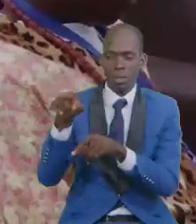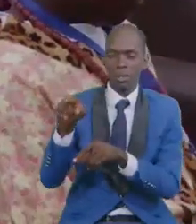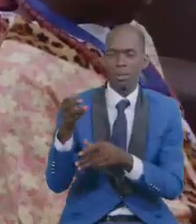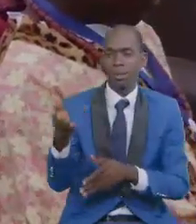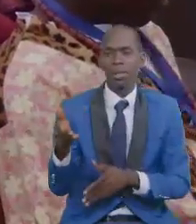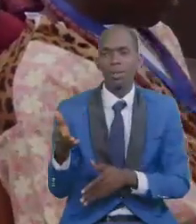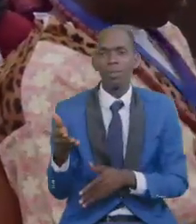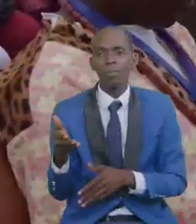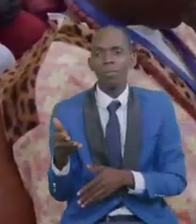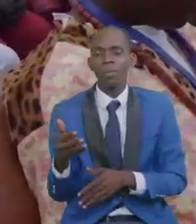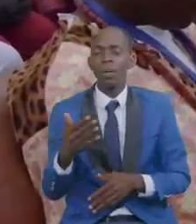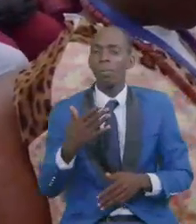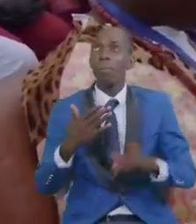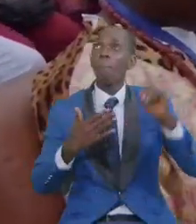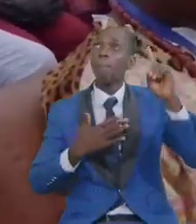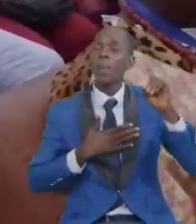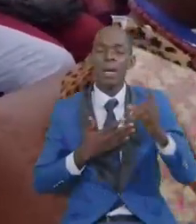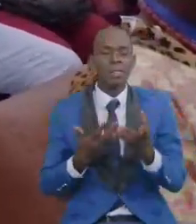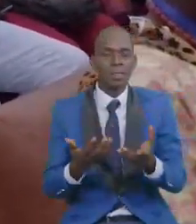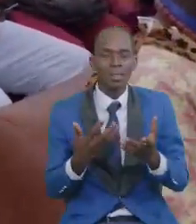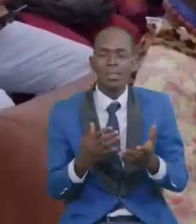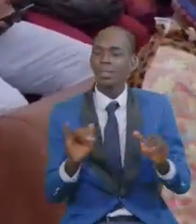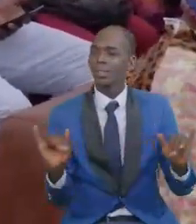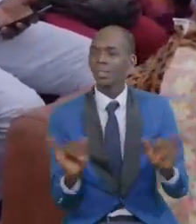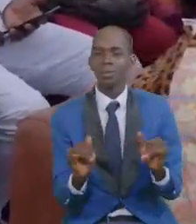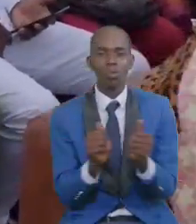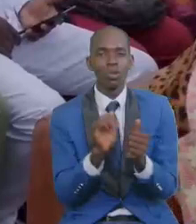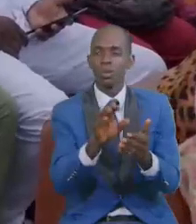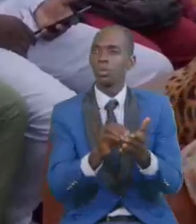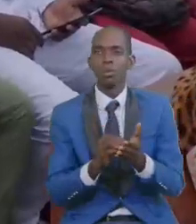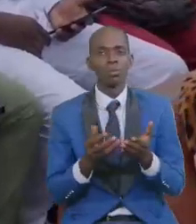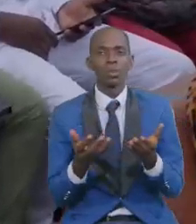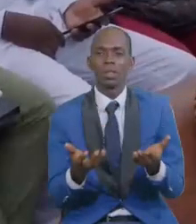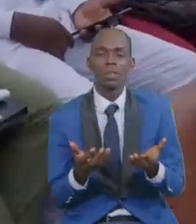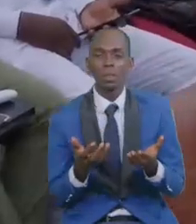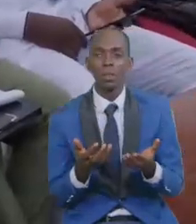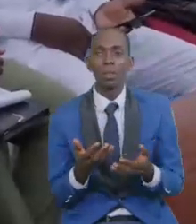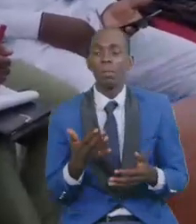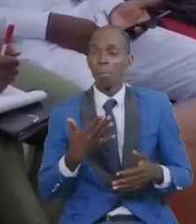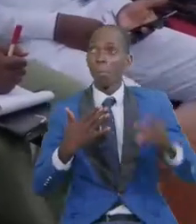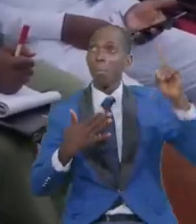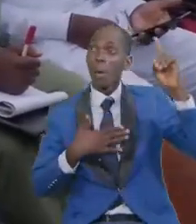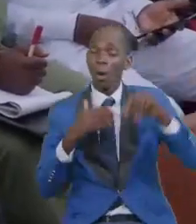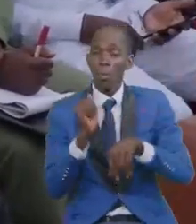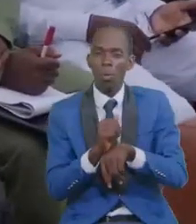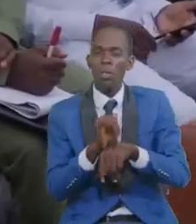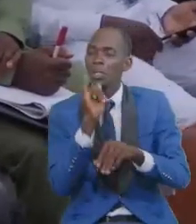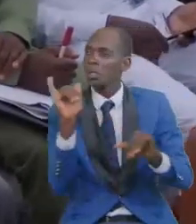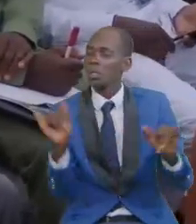My desire is his desire. My work is his